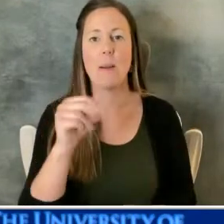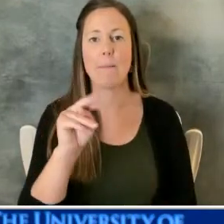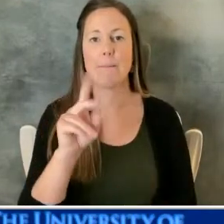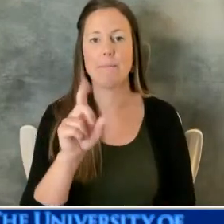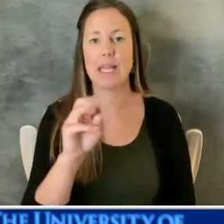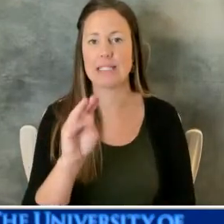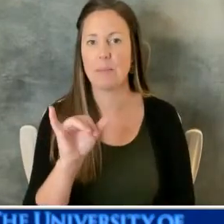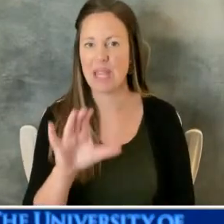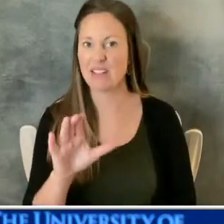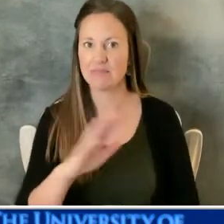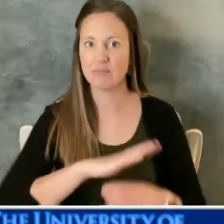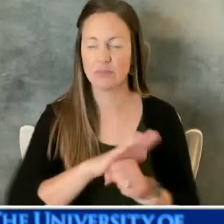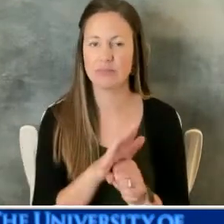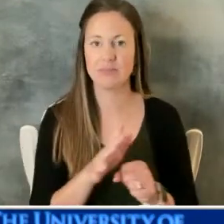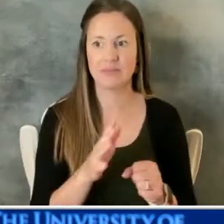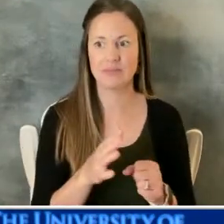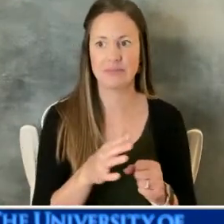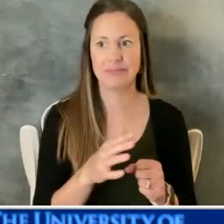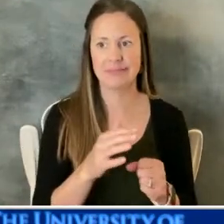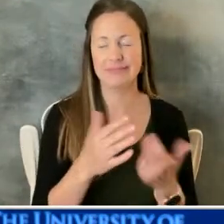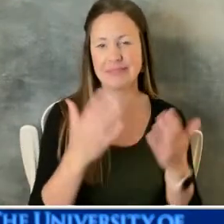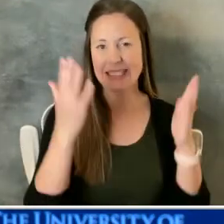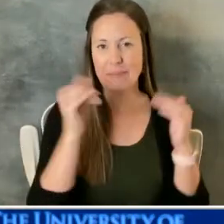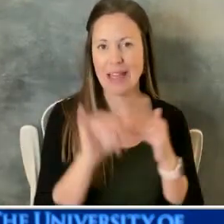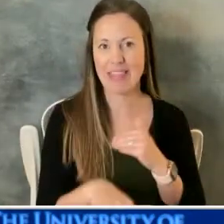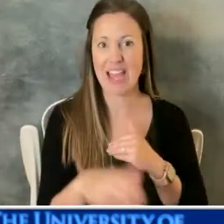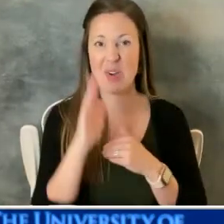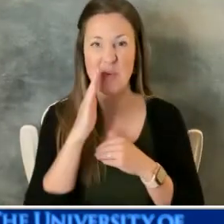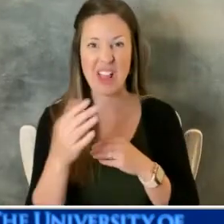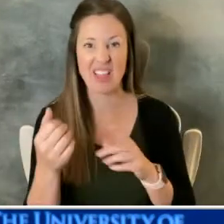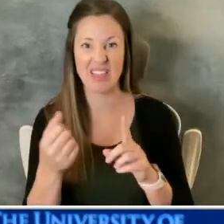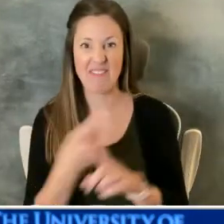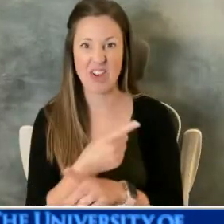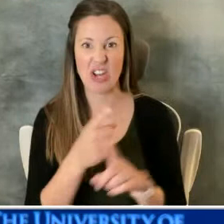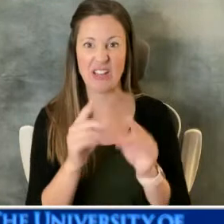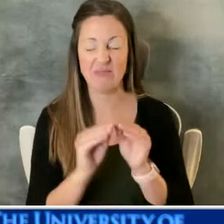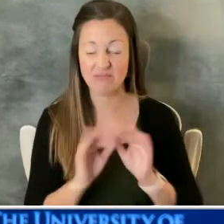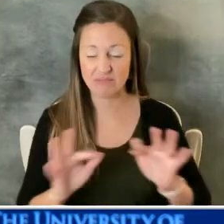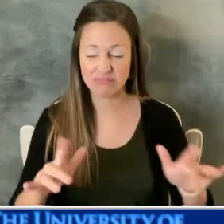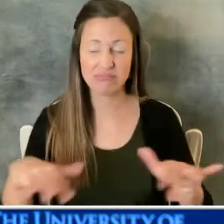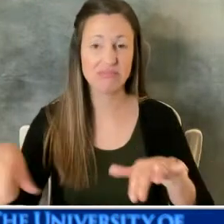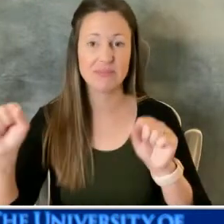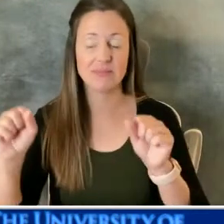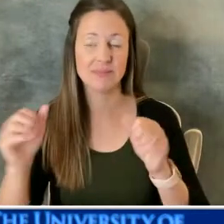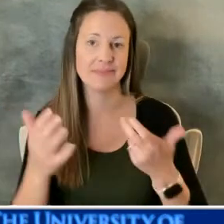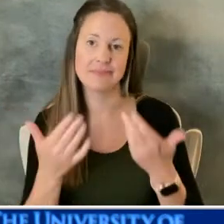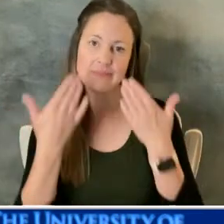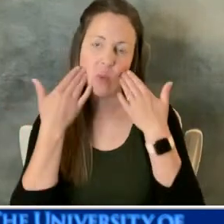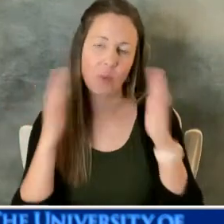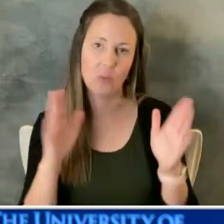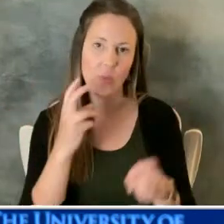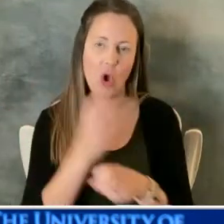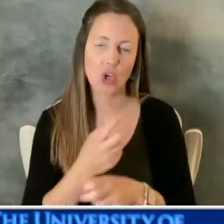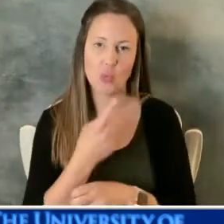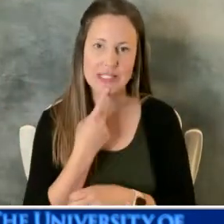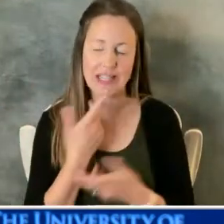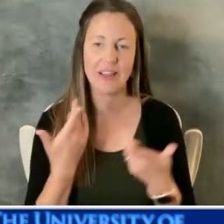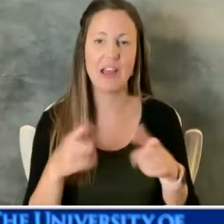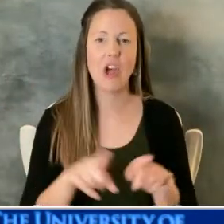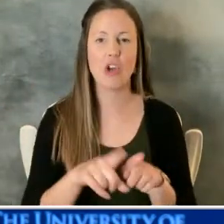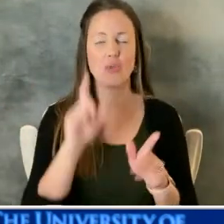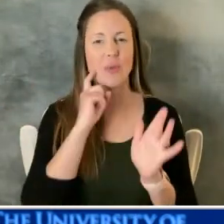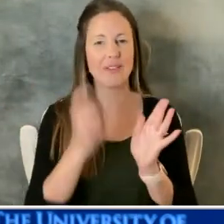that variant take hold? Will it sweep the country? That's hard to say. We've known also since the pandemic, we've identified numerous variants